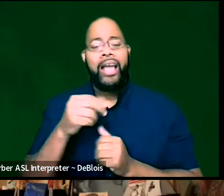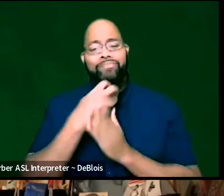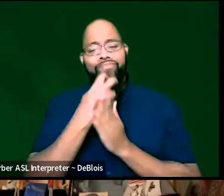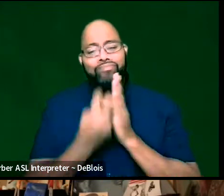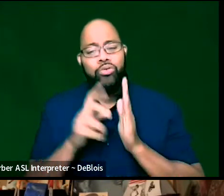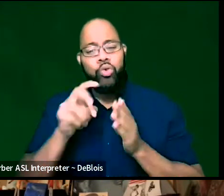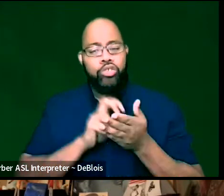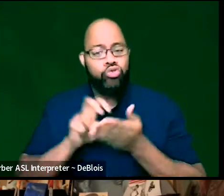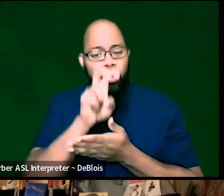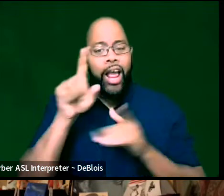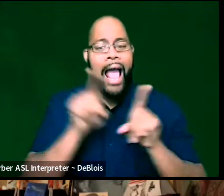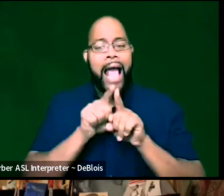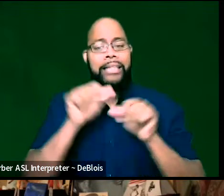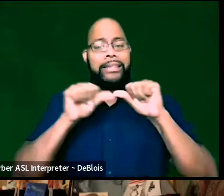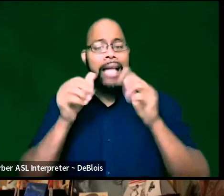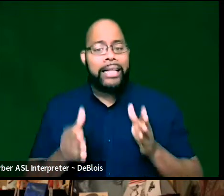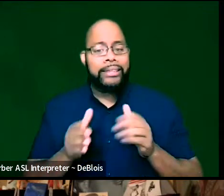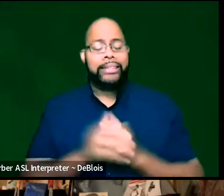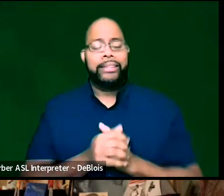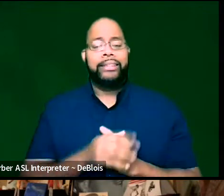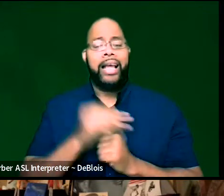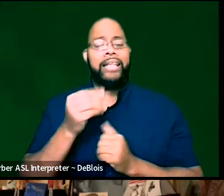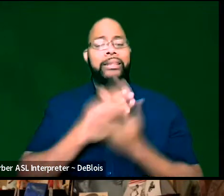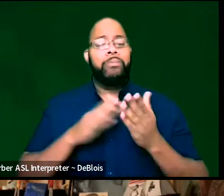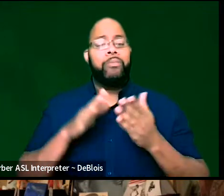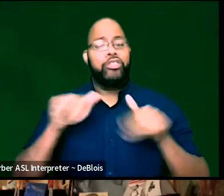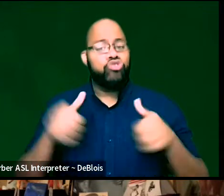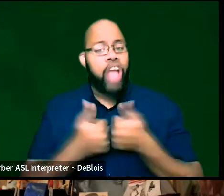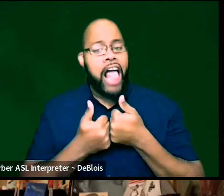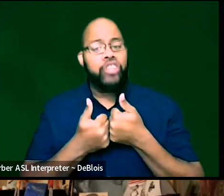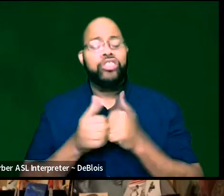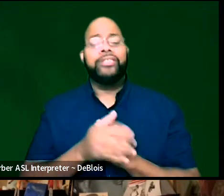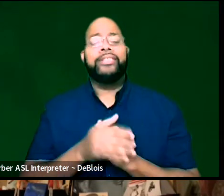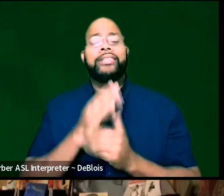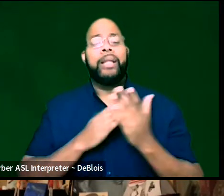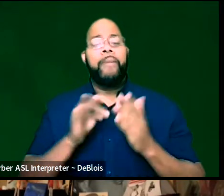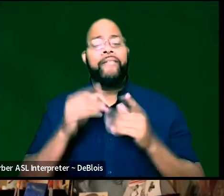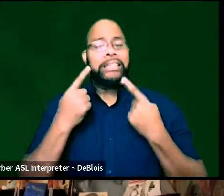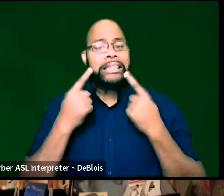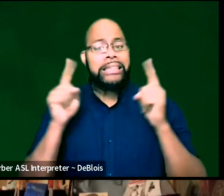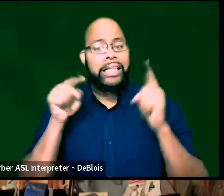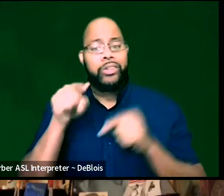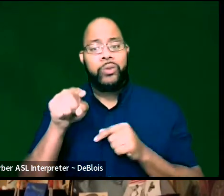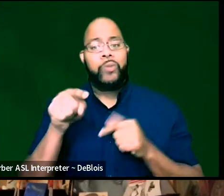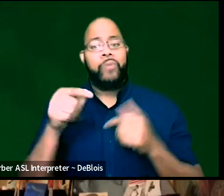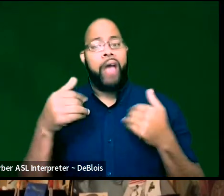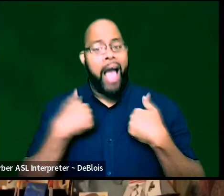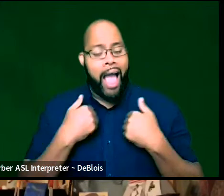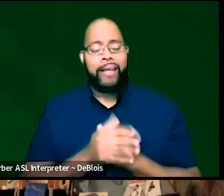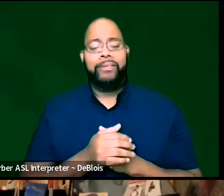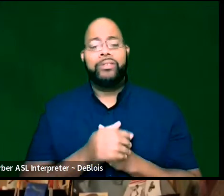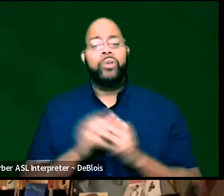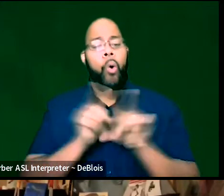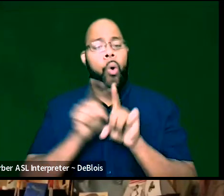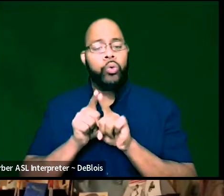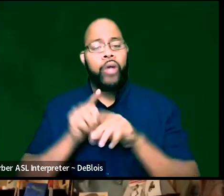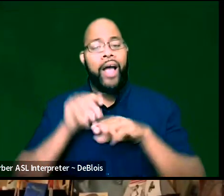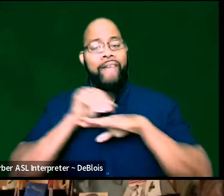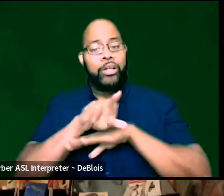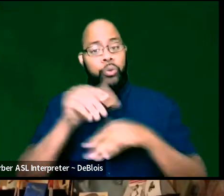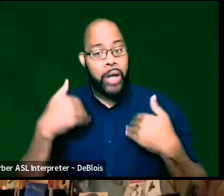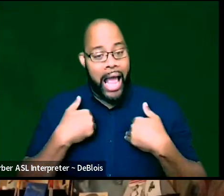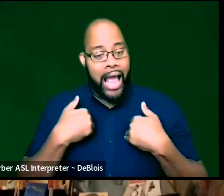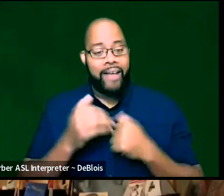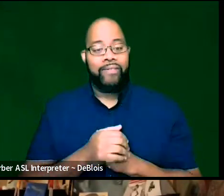your journey as a scientist and some of the challenges, some of the successes you have had, as well as advice that you've